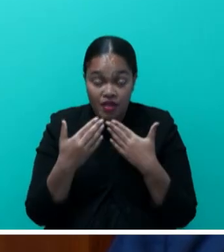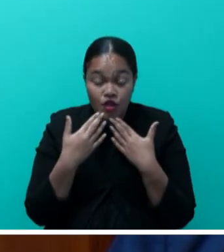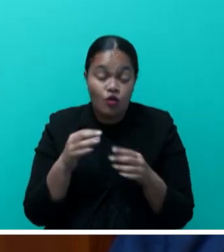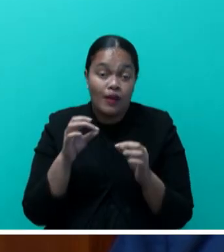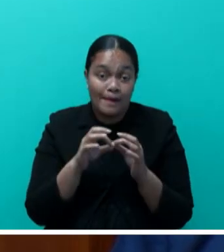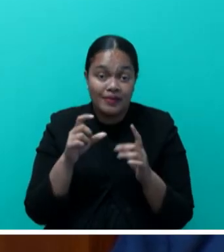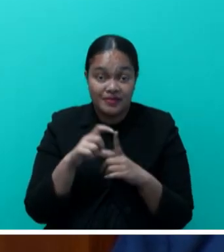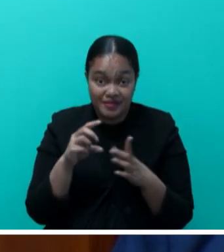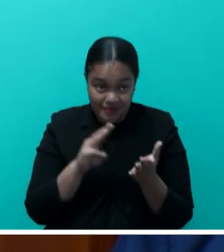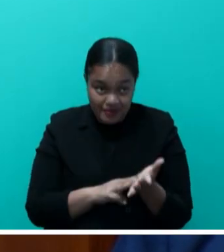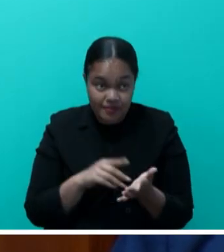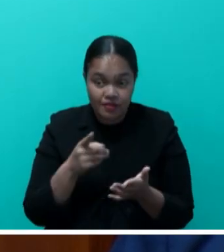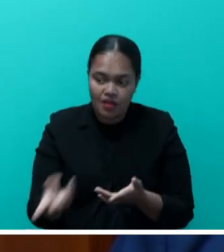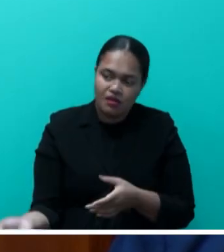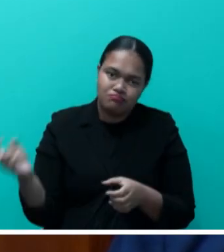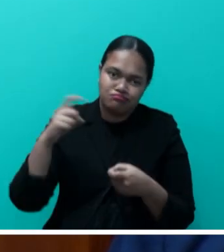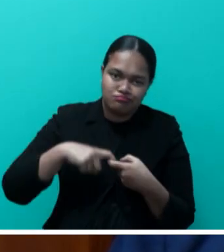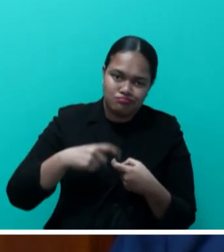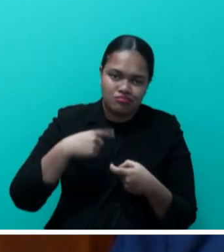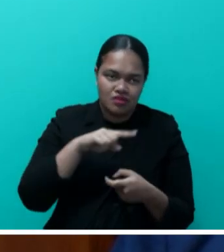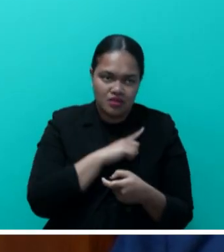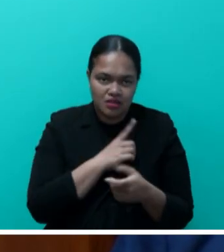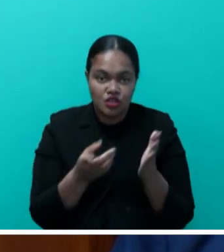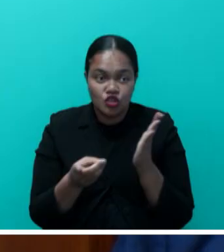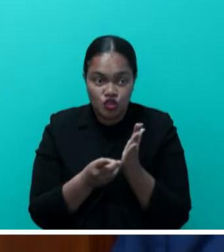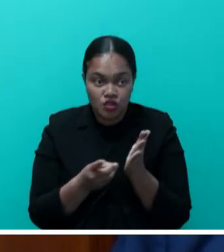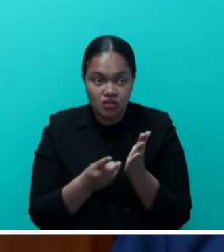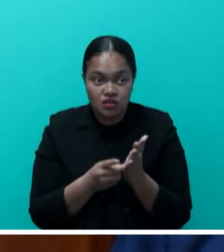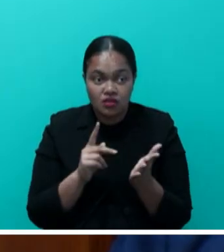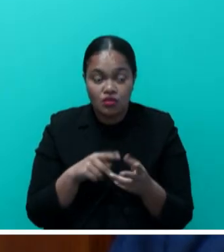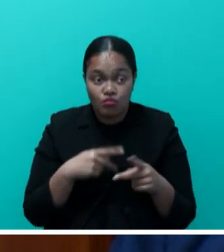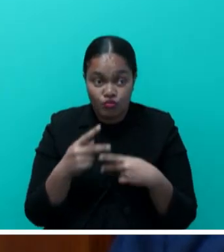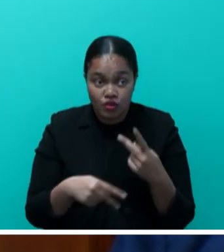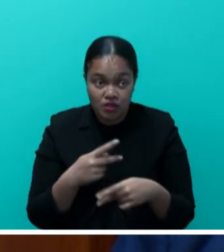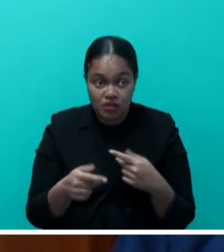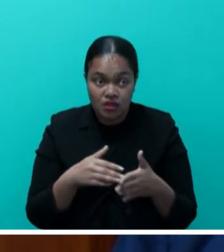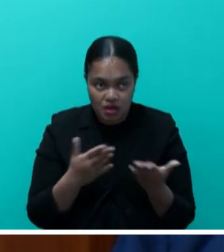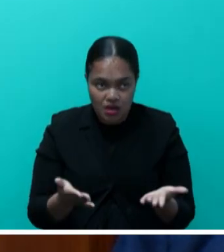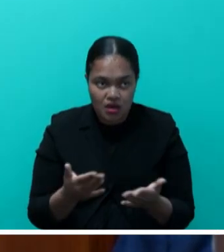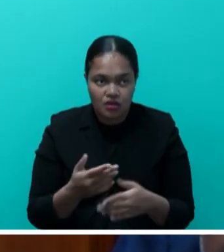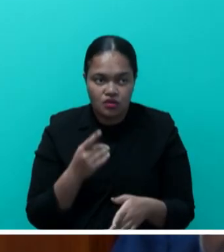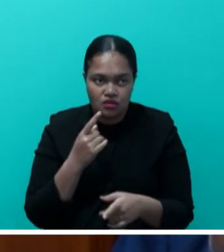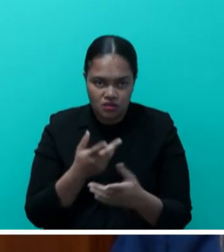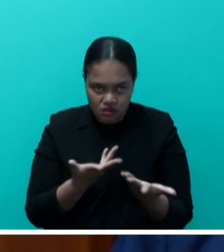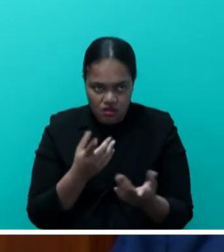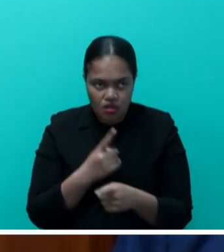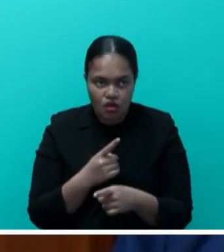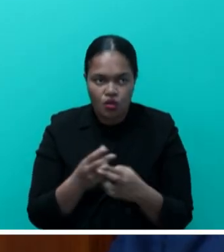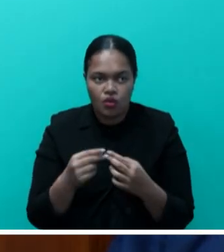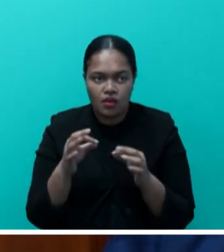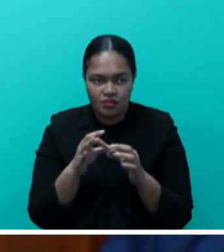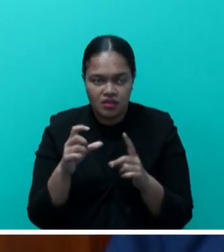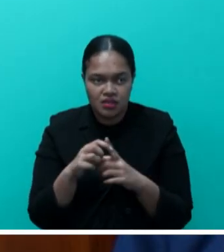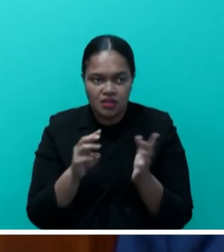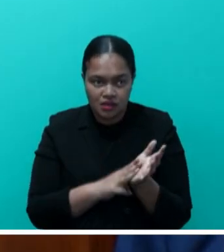for Justice, who've come on board so that through the digitization process, we are now talking to BDM, we're now